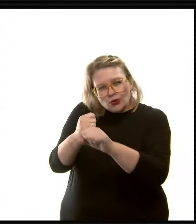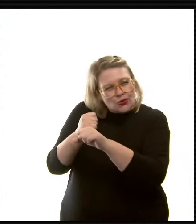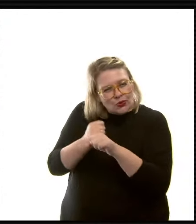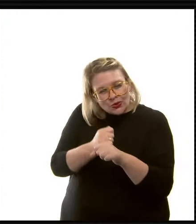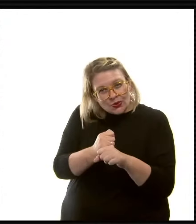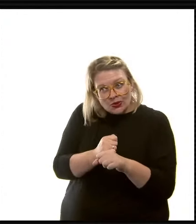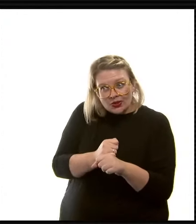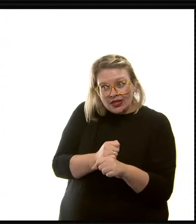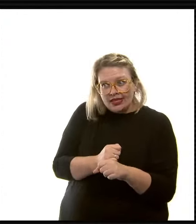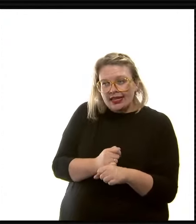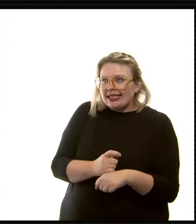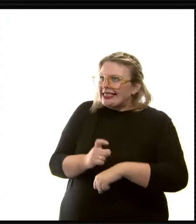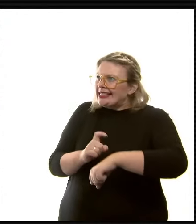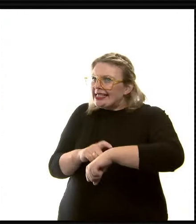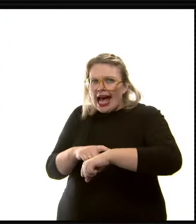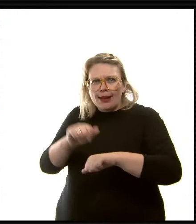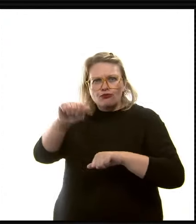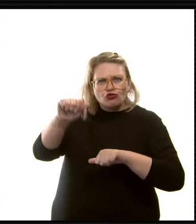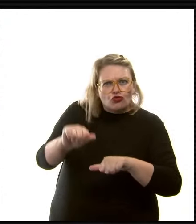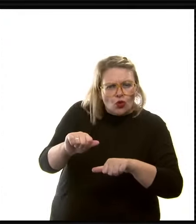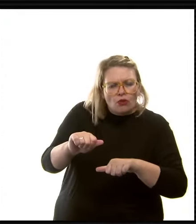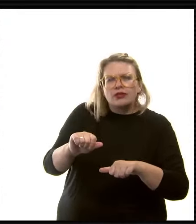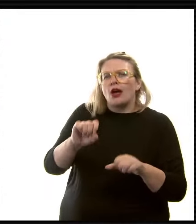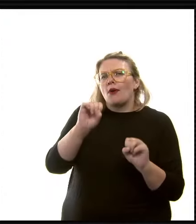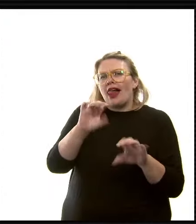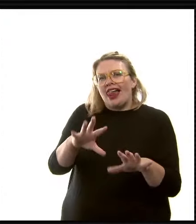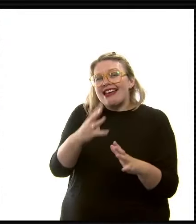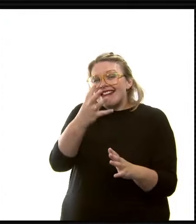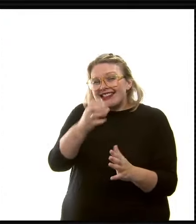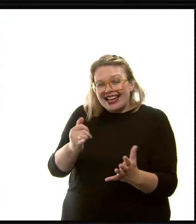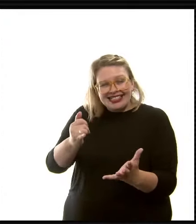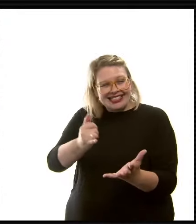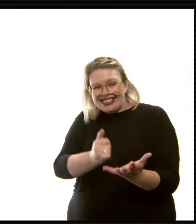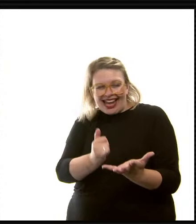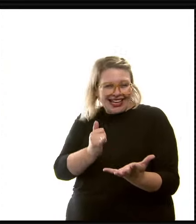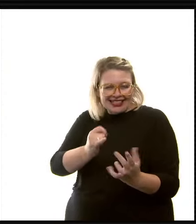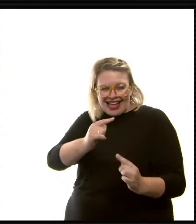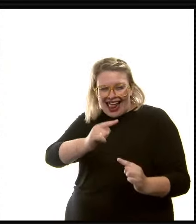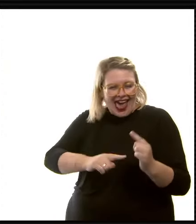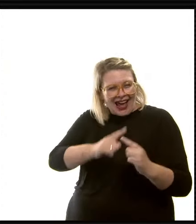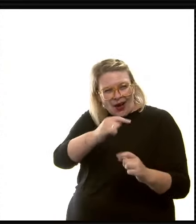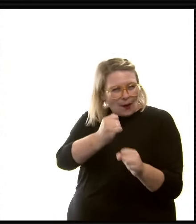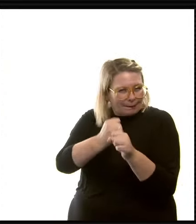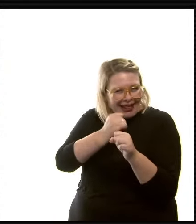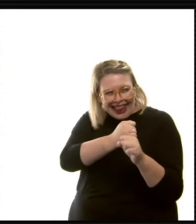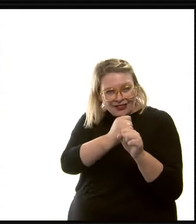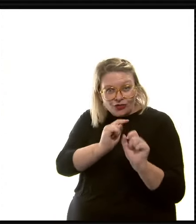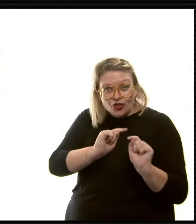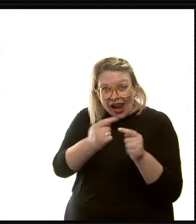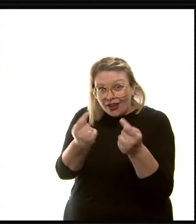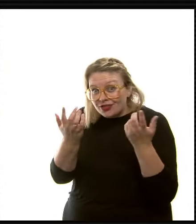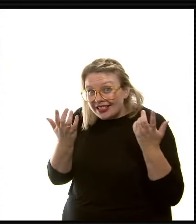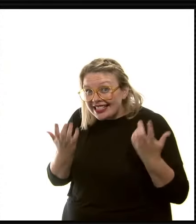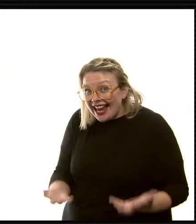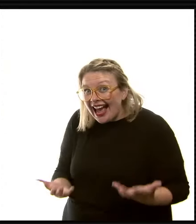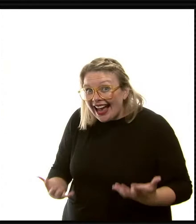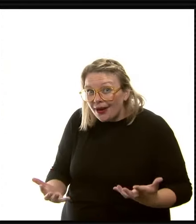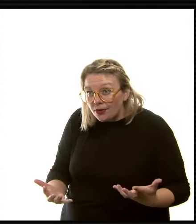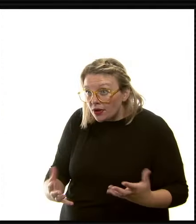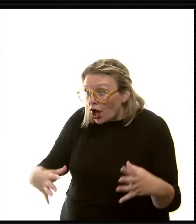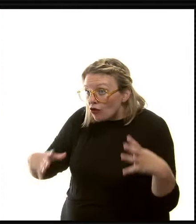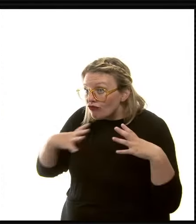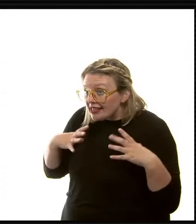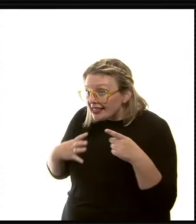something, but we haven't got long, so we're going to do a 90-second Lego brick building challenge right here, right now. You ready?